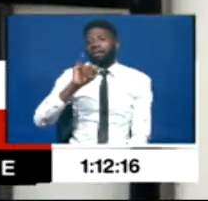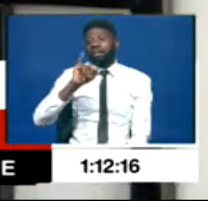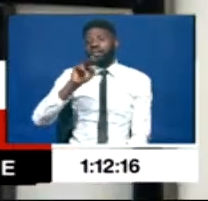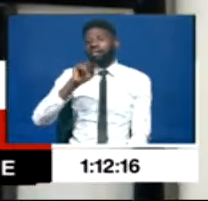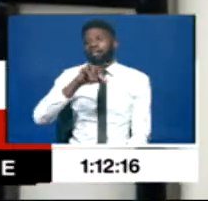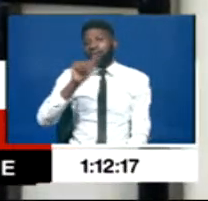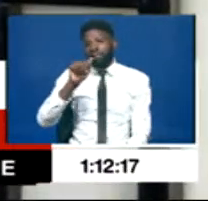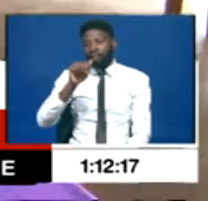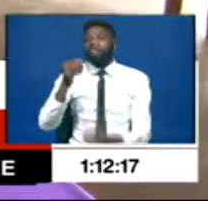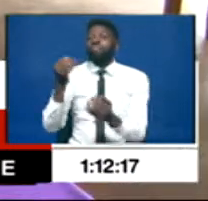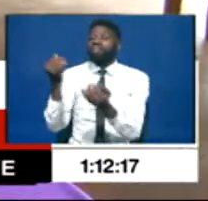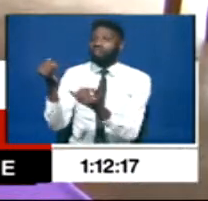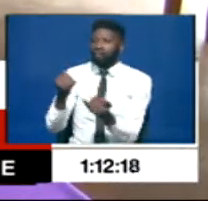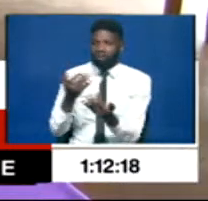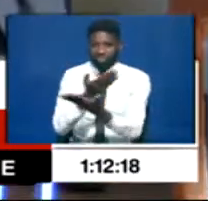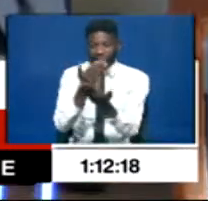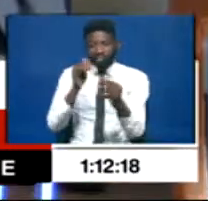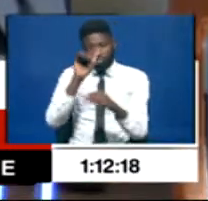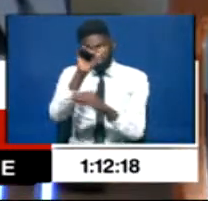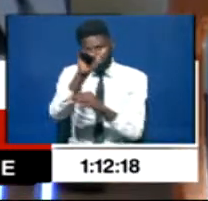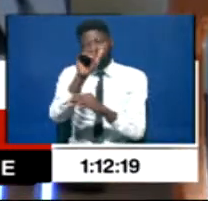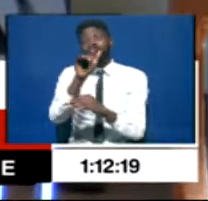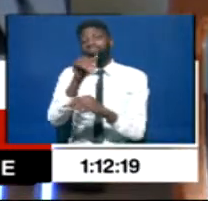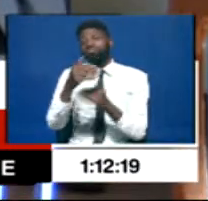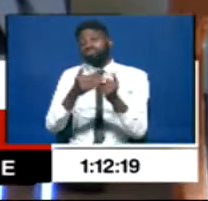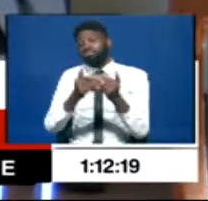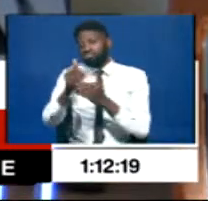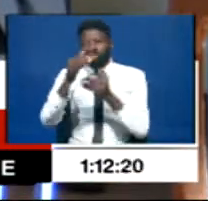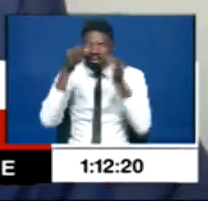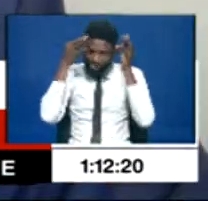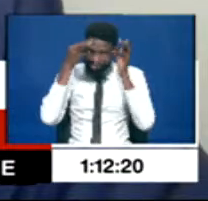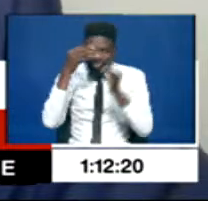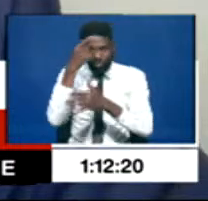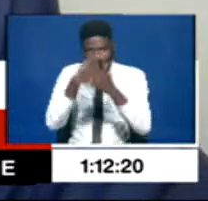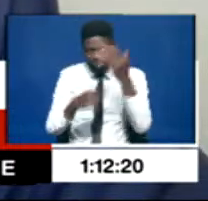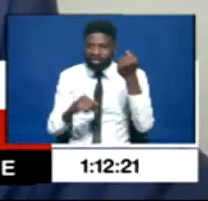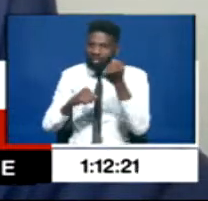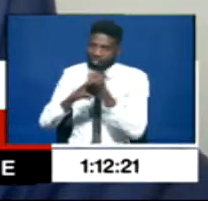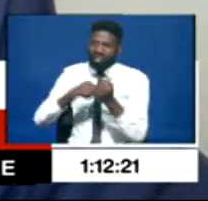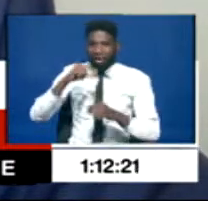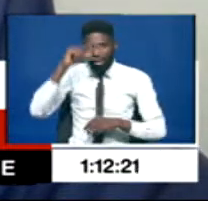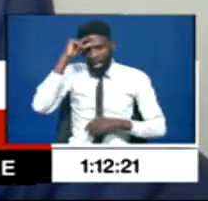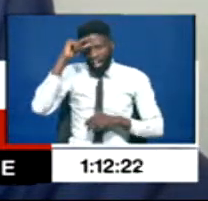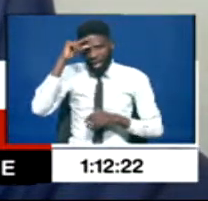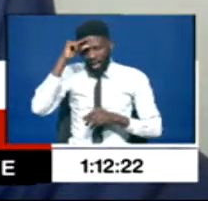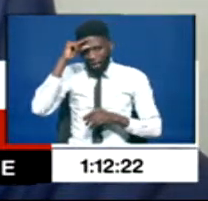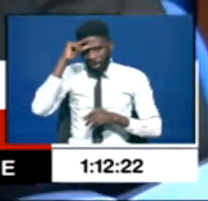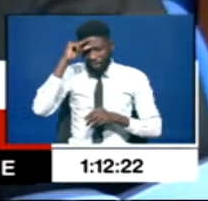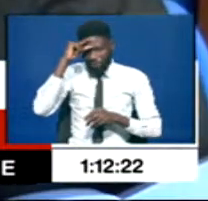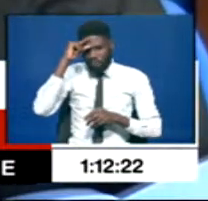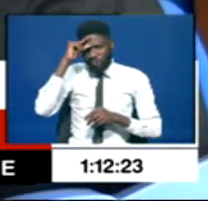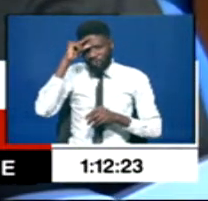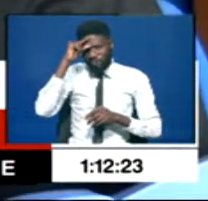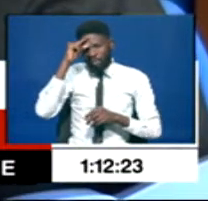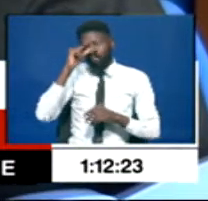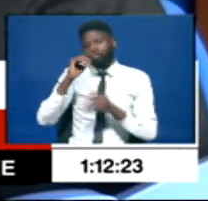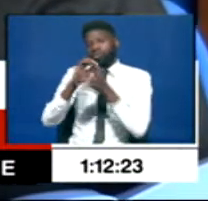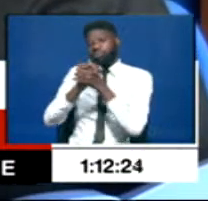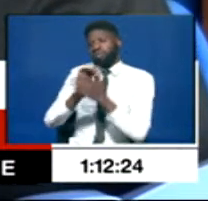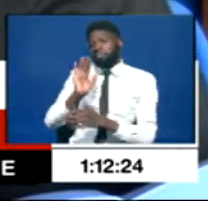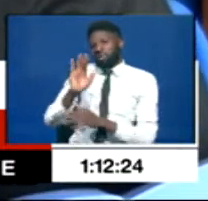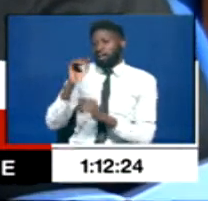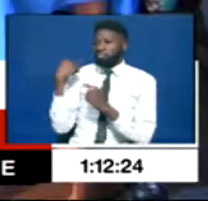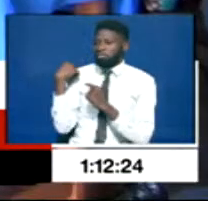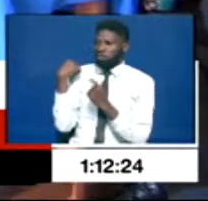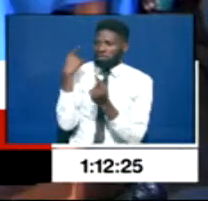polls and said the council will support the government of the day as it has steered the country in a positive